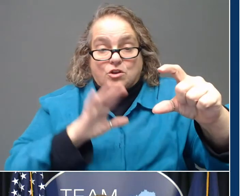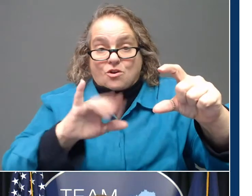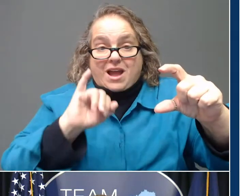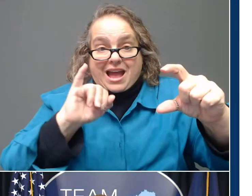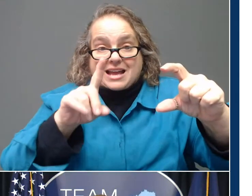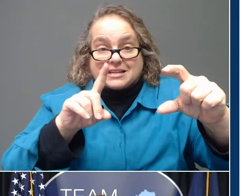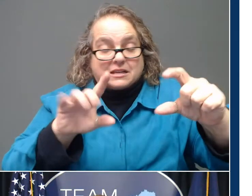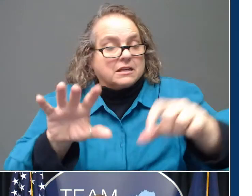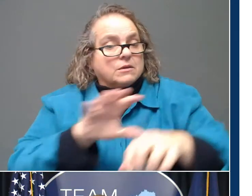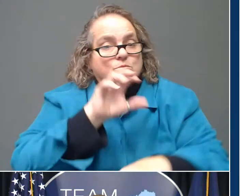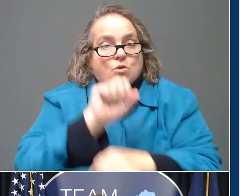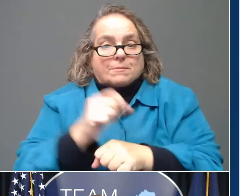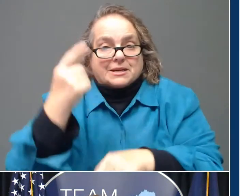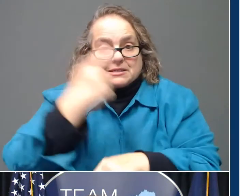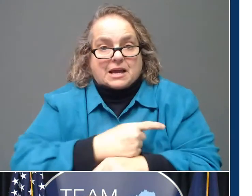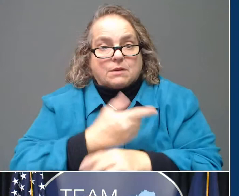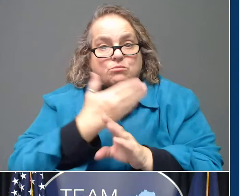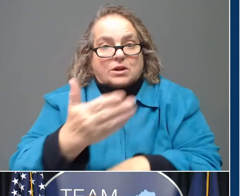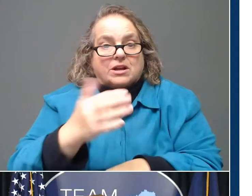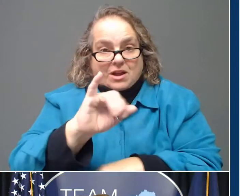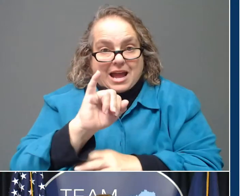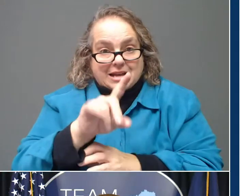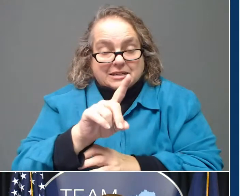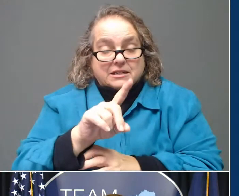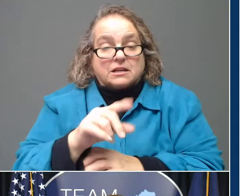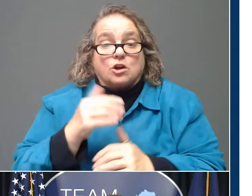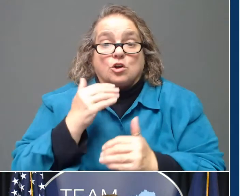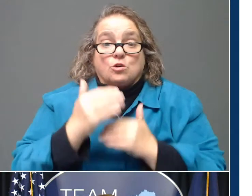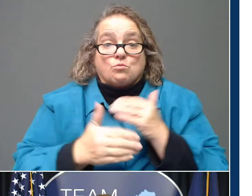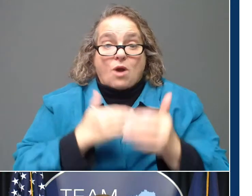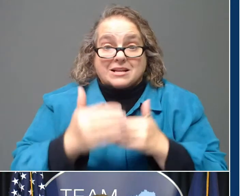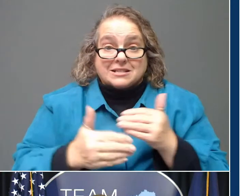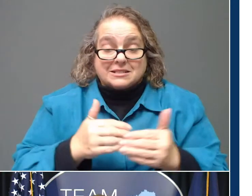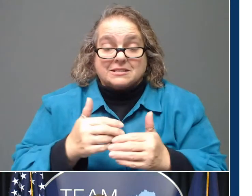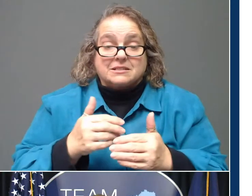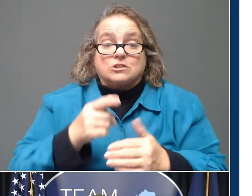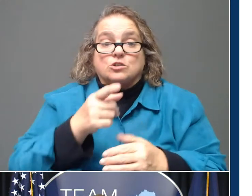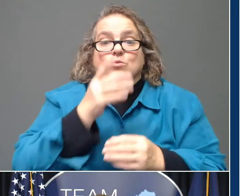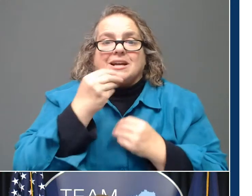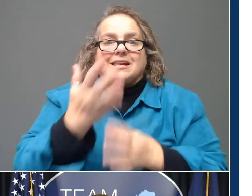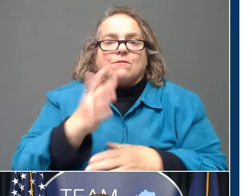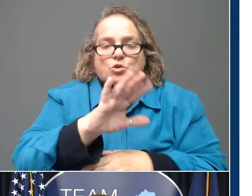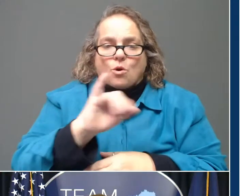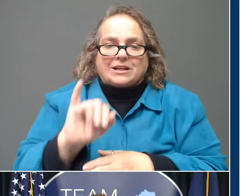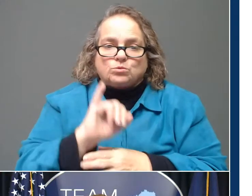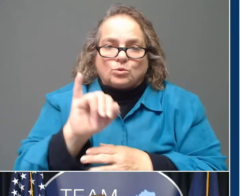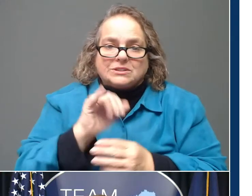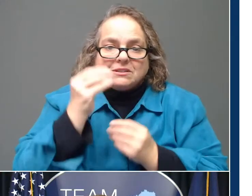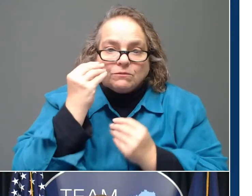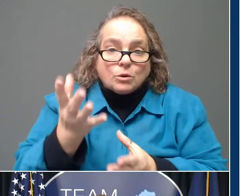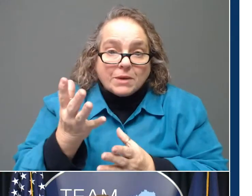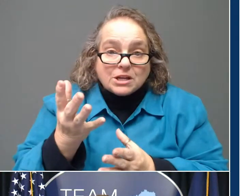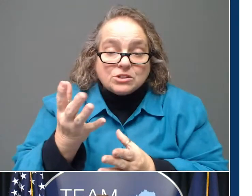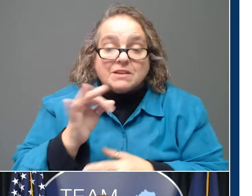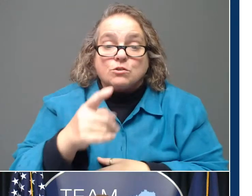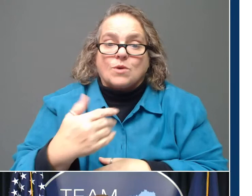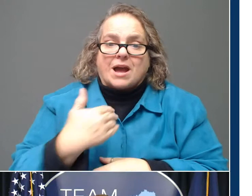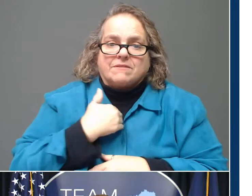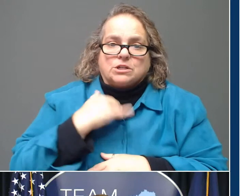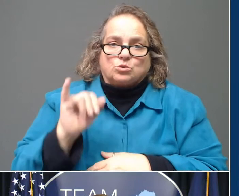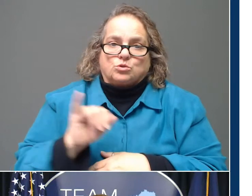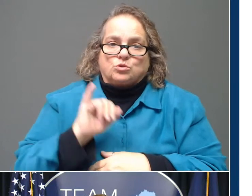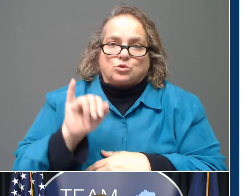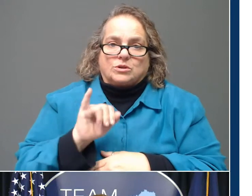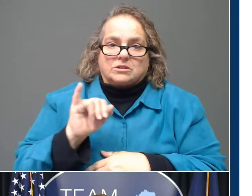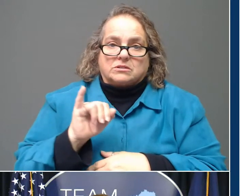day. Processing, at this station, you'll give your insurance information if you have insurance. And remember, there is